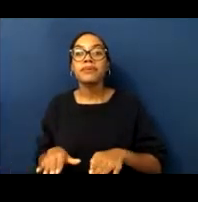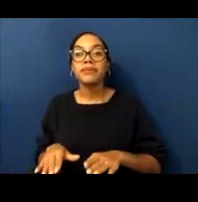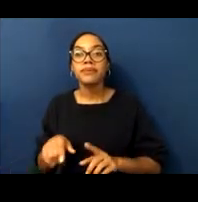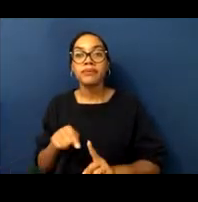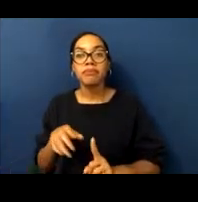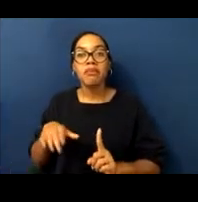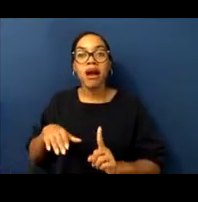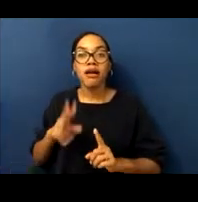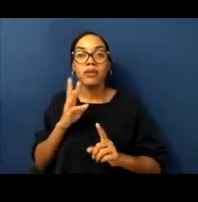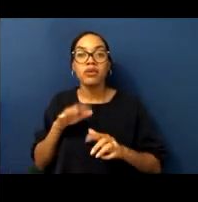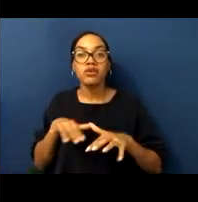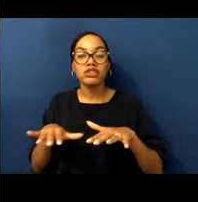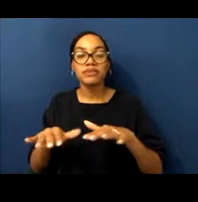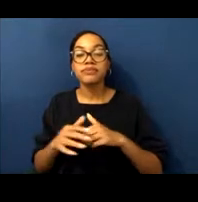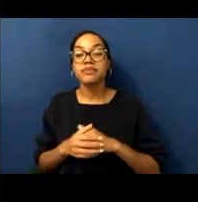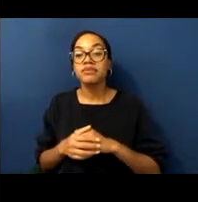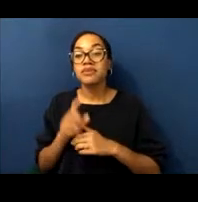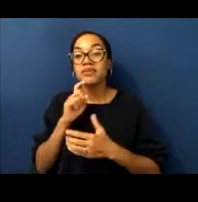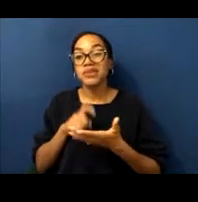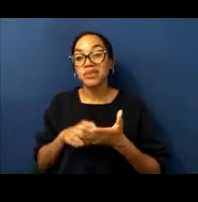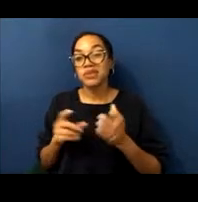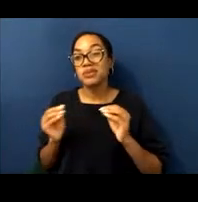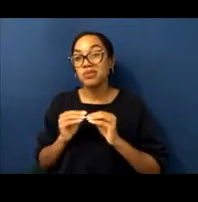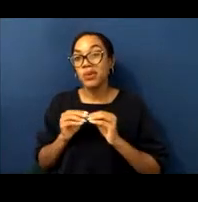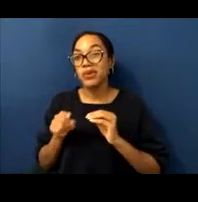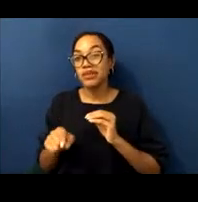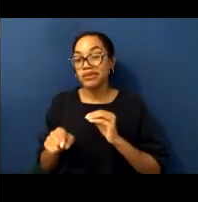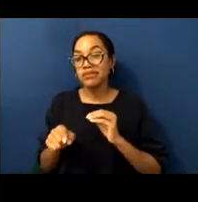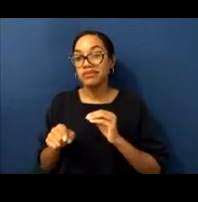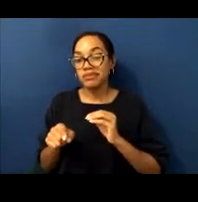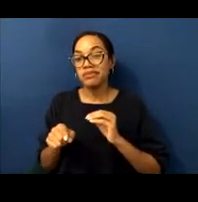water fish habitat, and typically expansions in